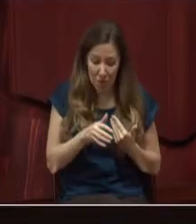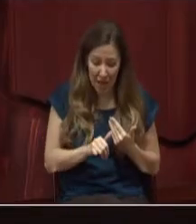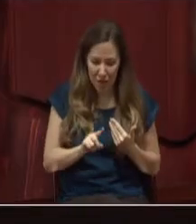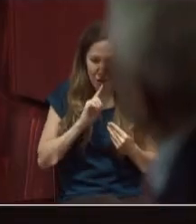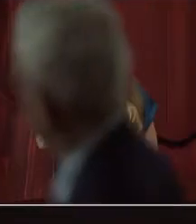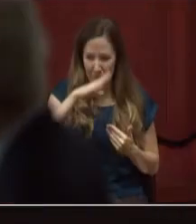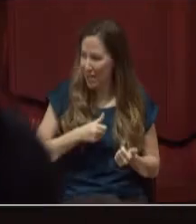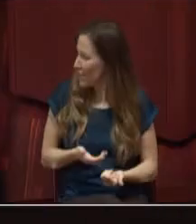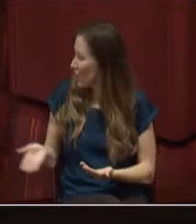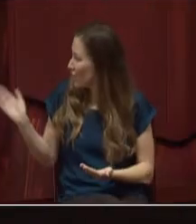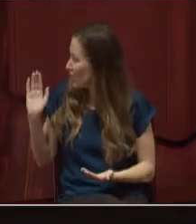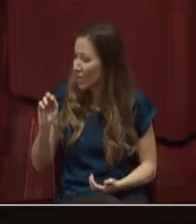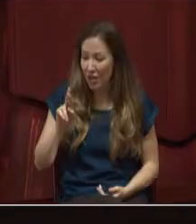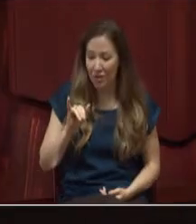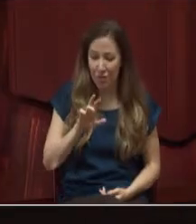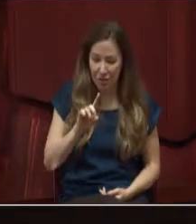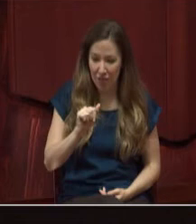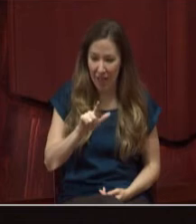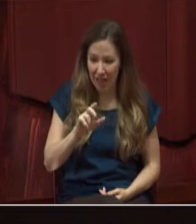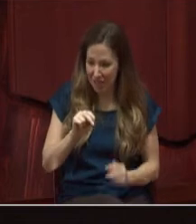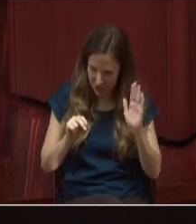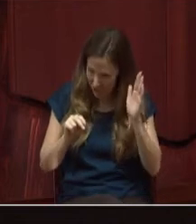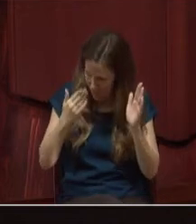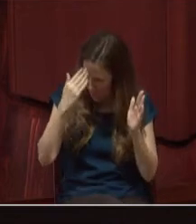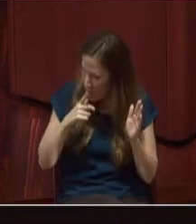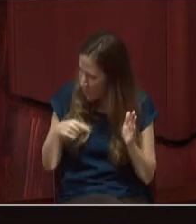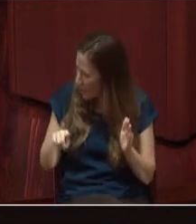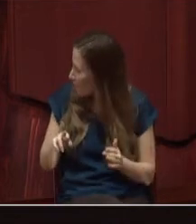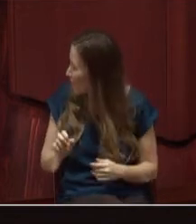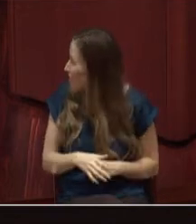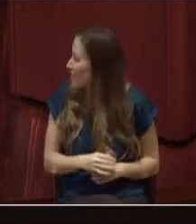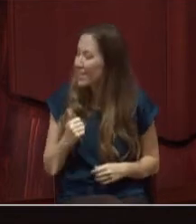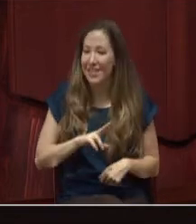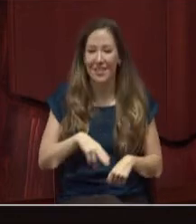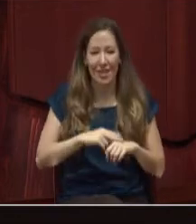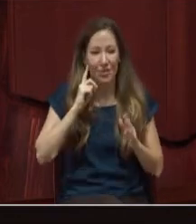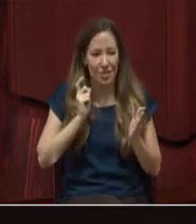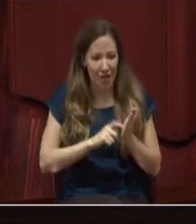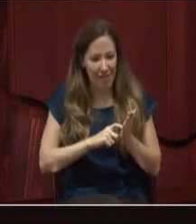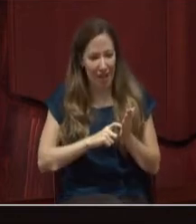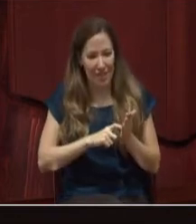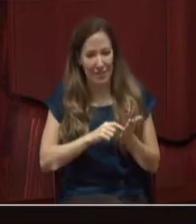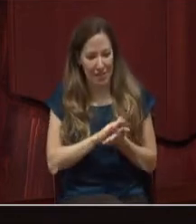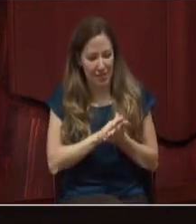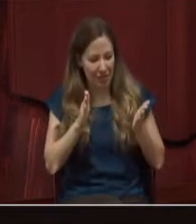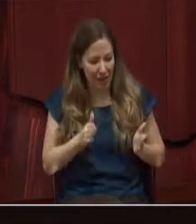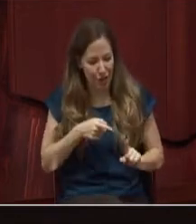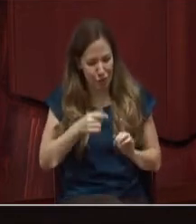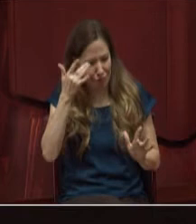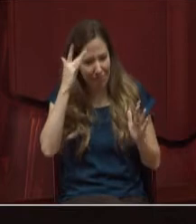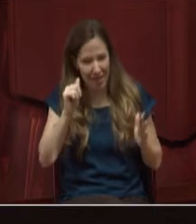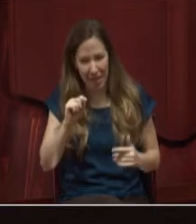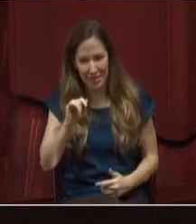man who made it happen. Richard Allen, raise your hand so we know who you are, okay, was a nationally recognized scholar at Stanford University's